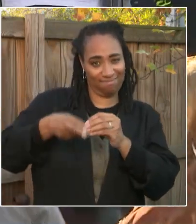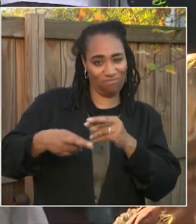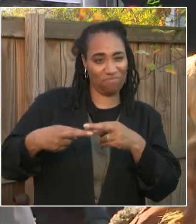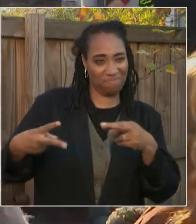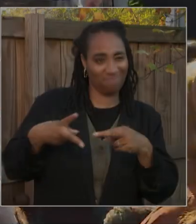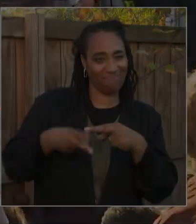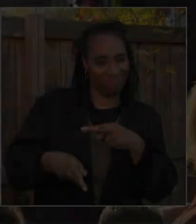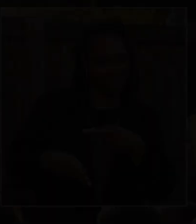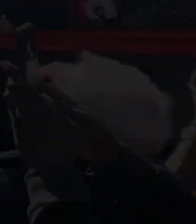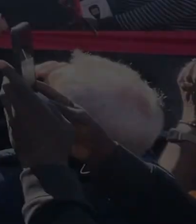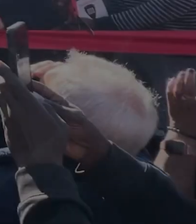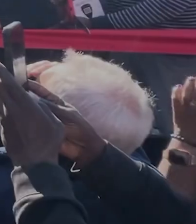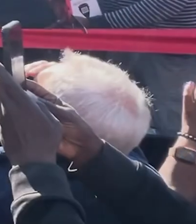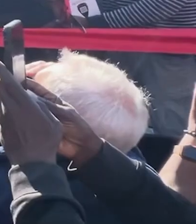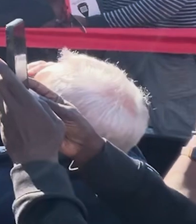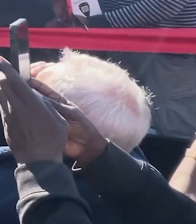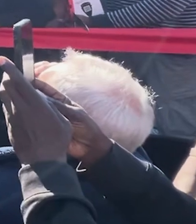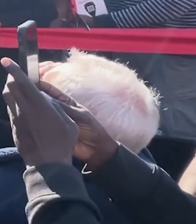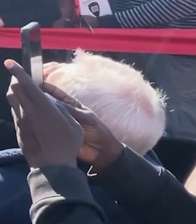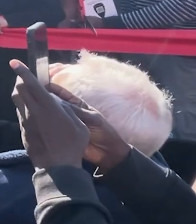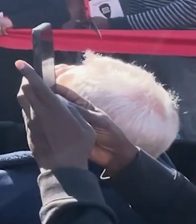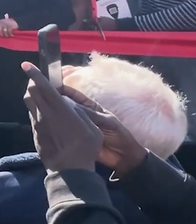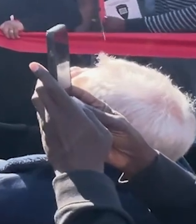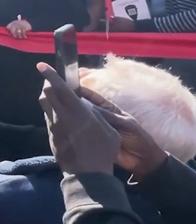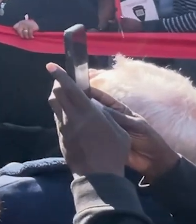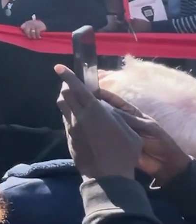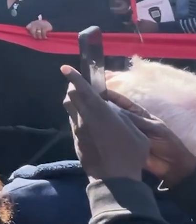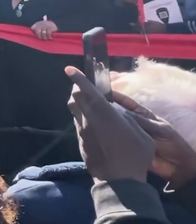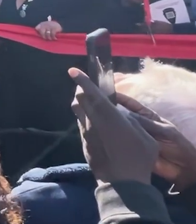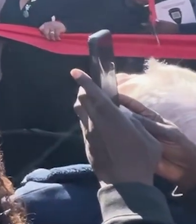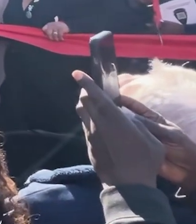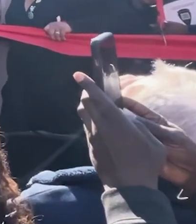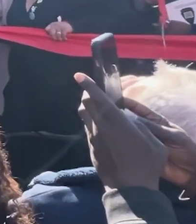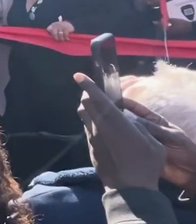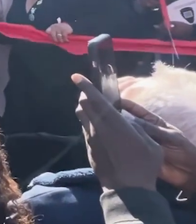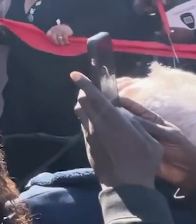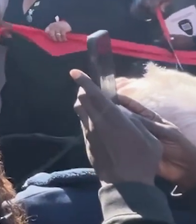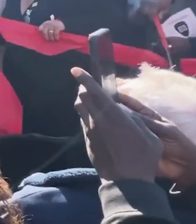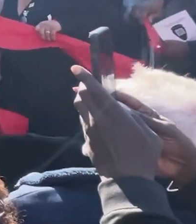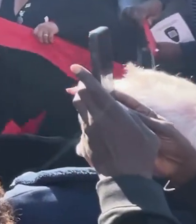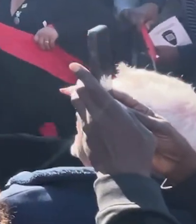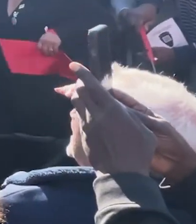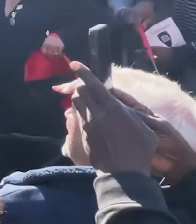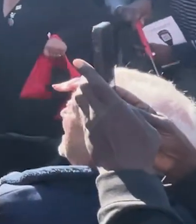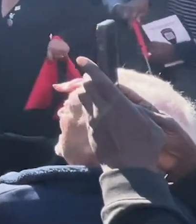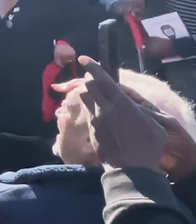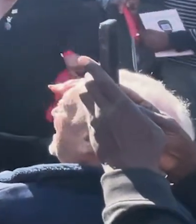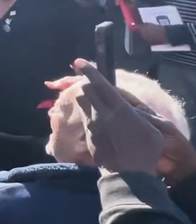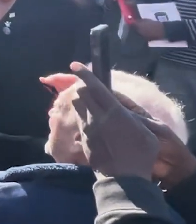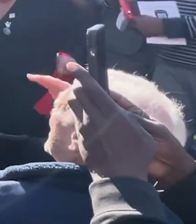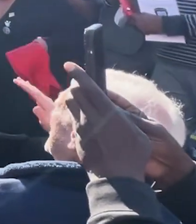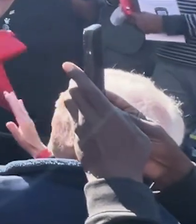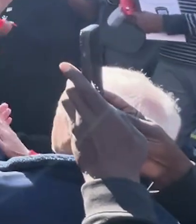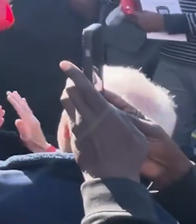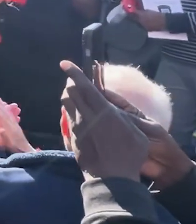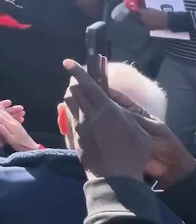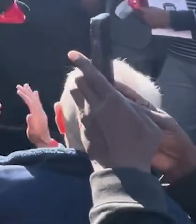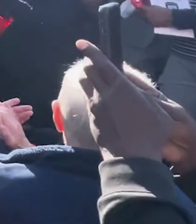commence. 1, 2, 3. We love Stockbridge.